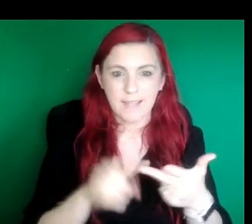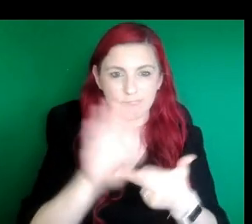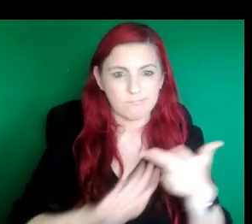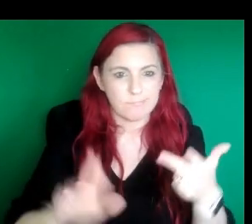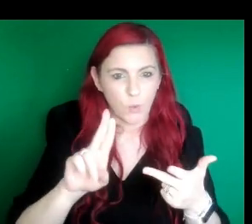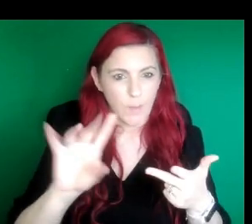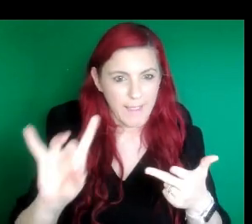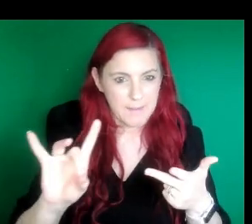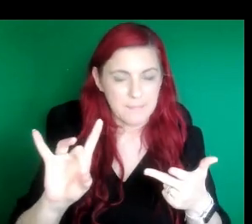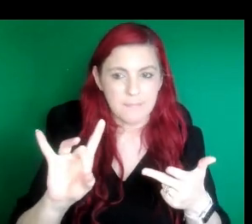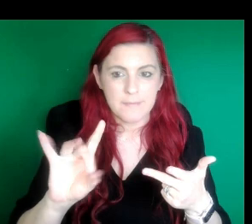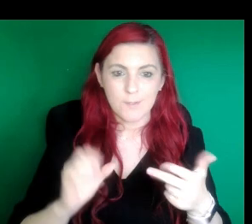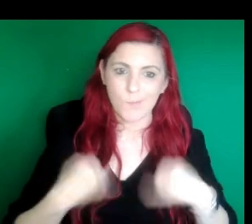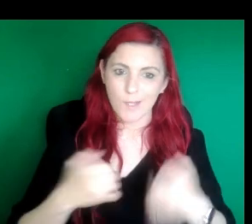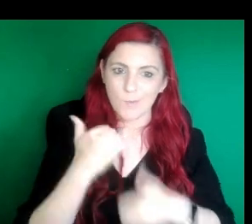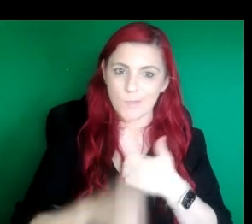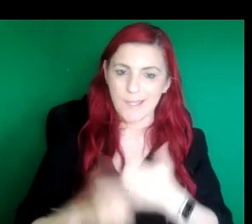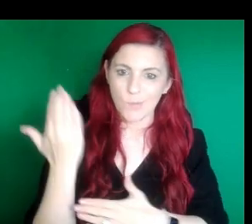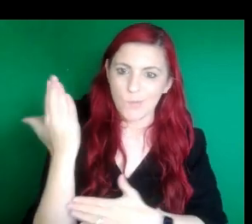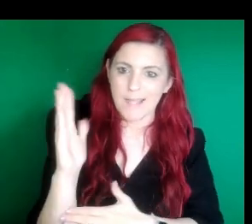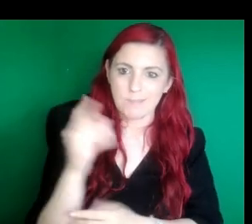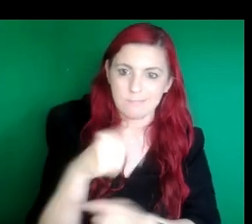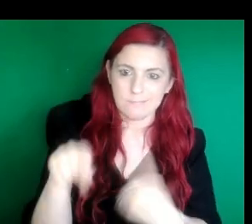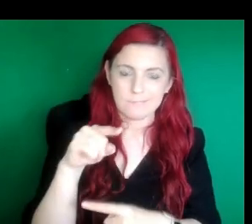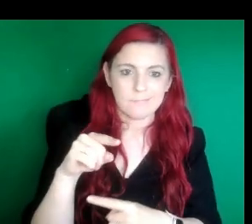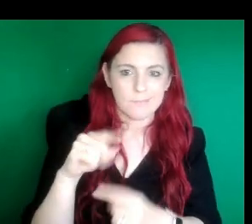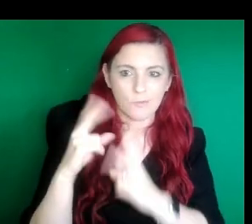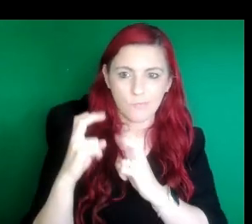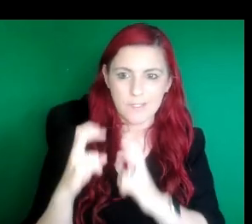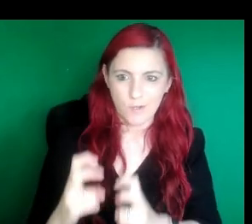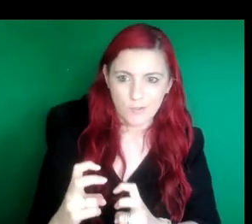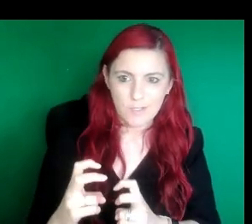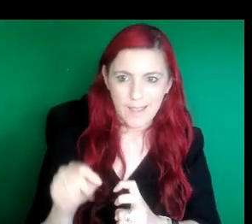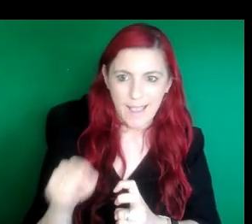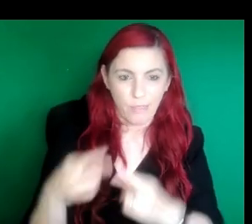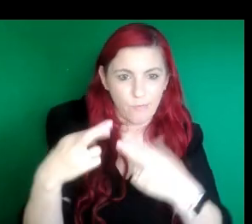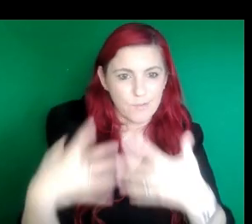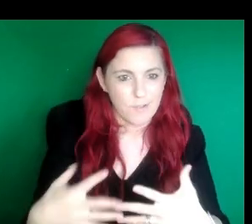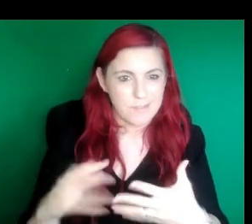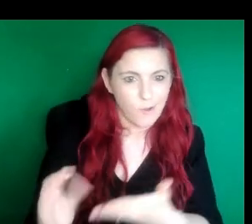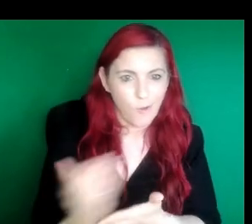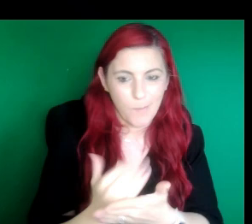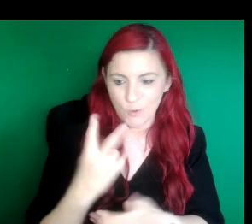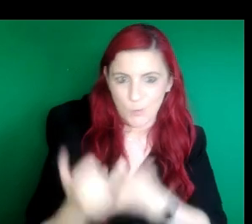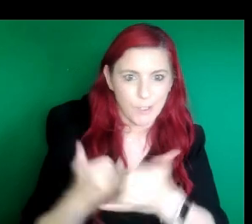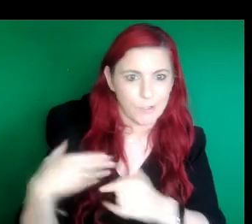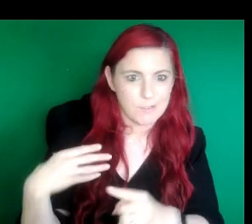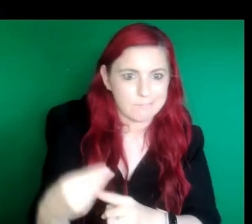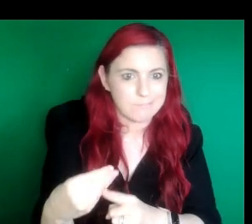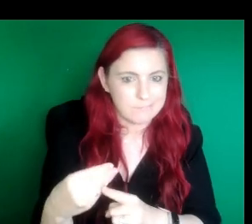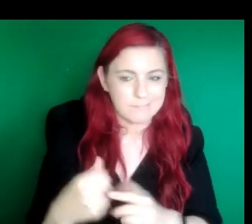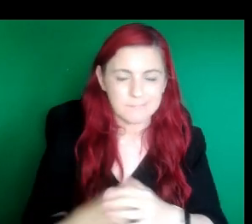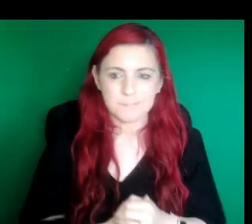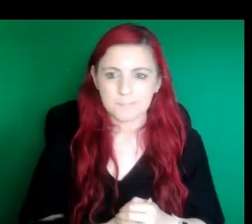all across the UK. And I'm delighted today to be able to present that research to you and present the findings of that research and the culmination of the 2-year research